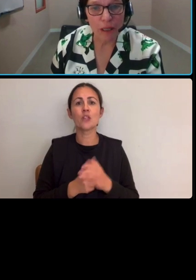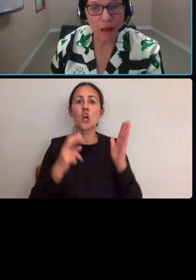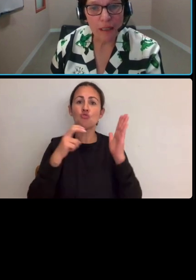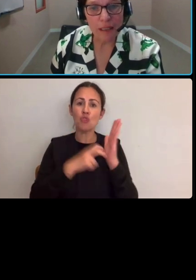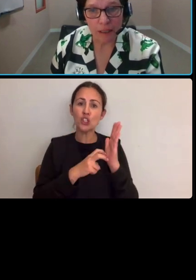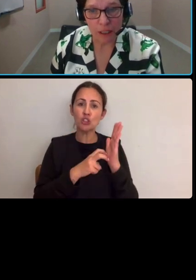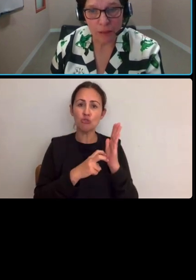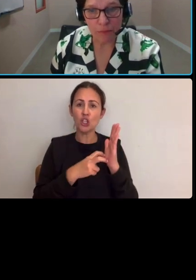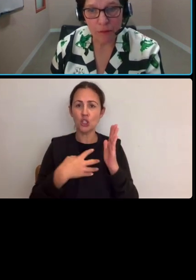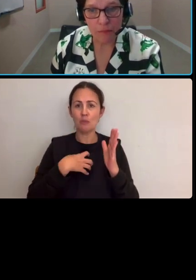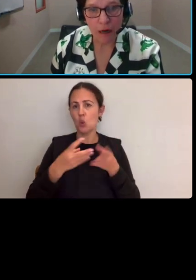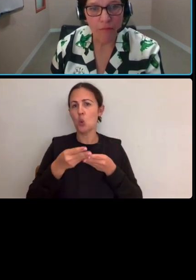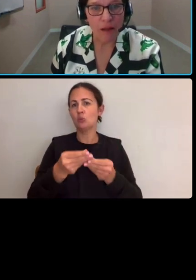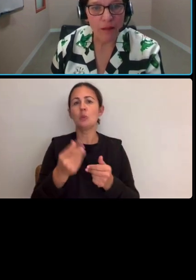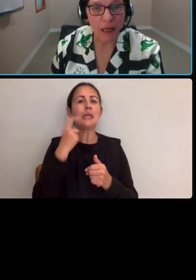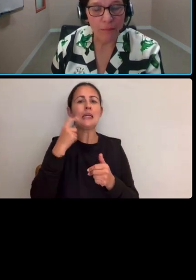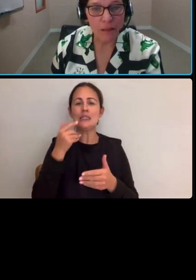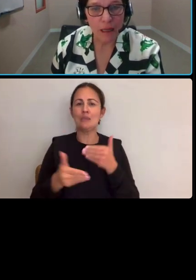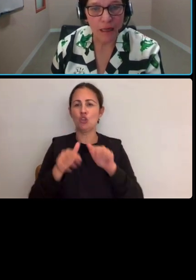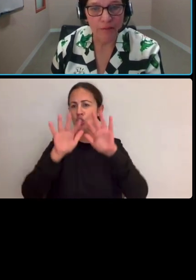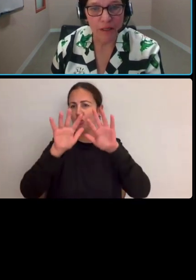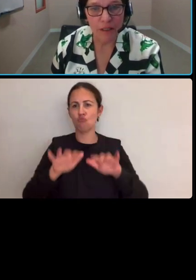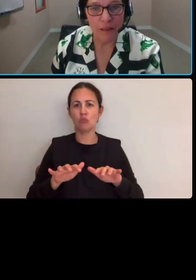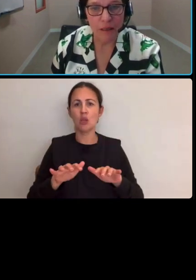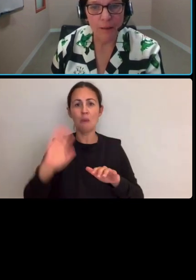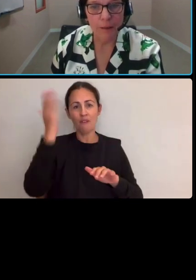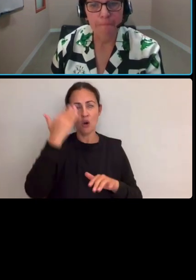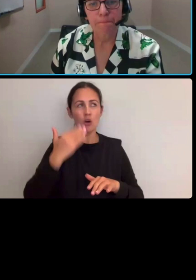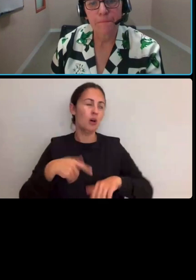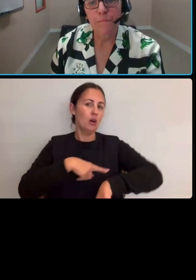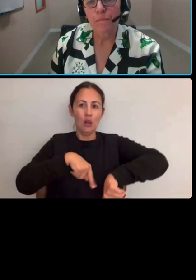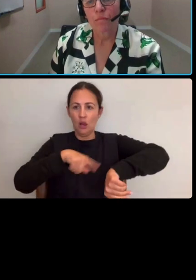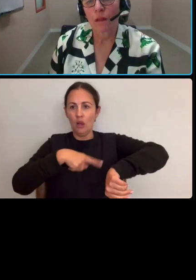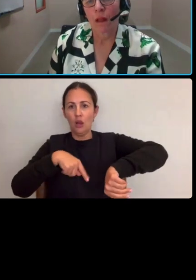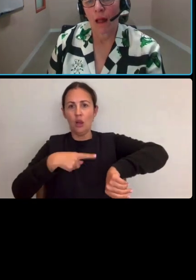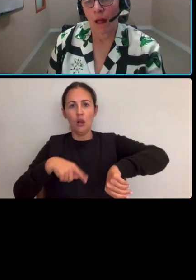Registration will be streamlined as much as possible rather than cumbersome and inefficient.